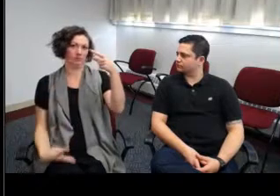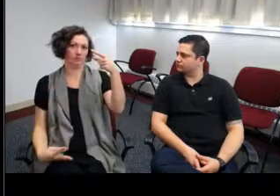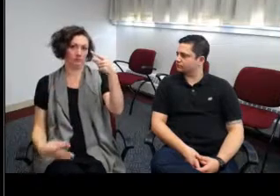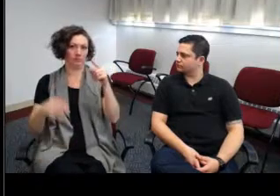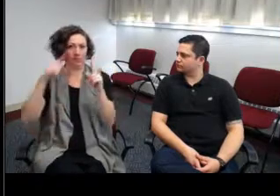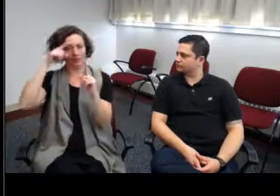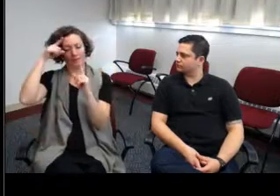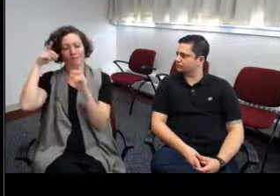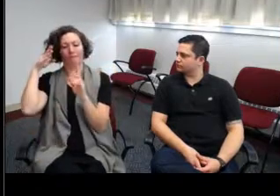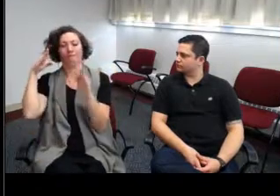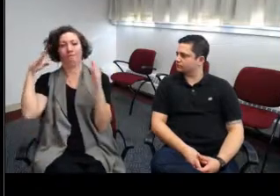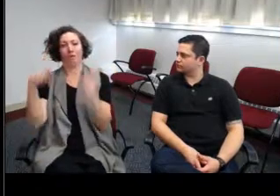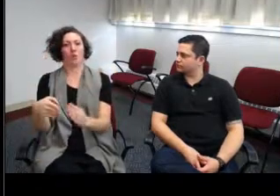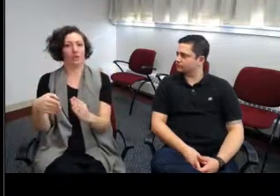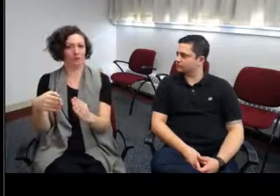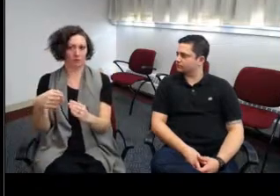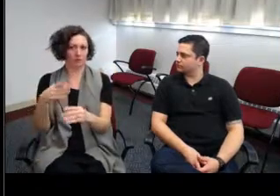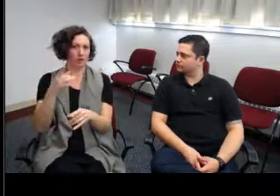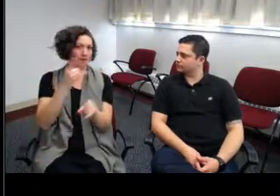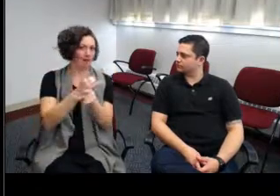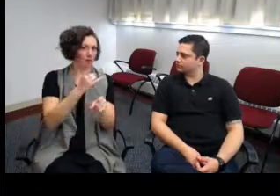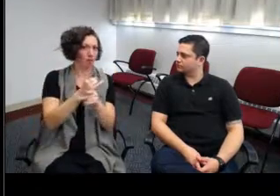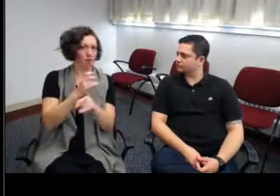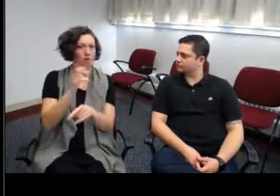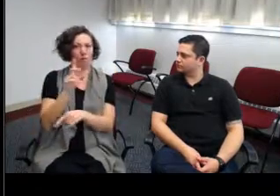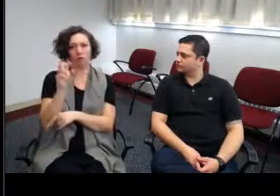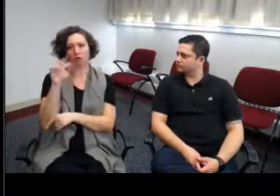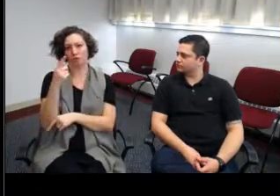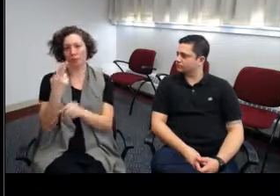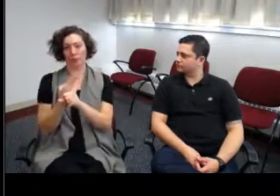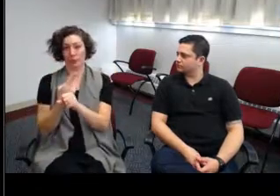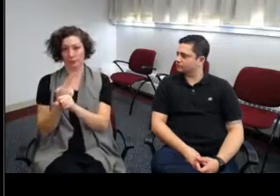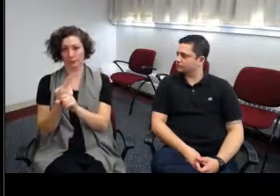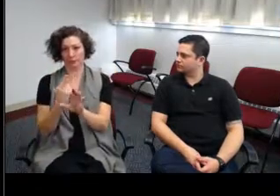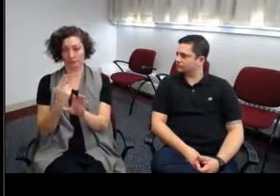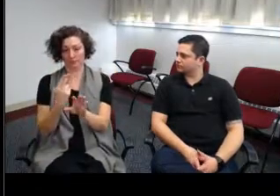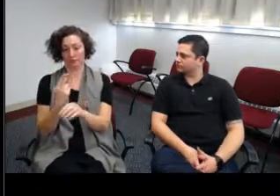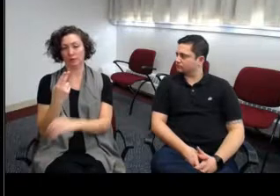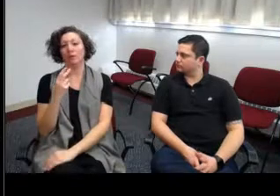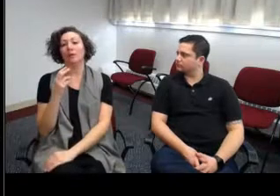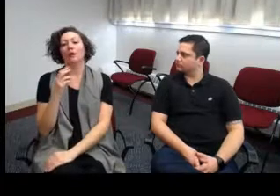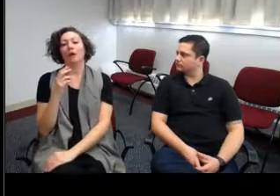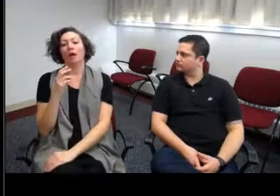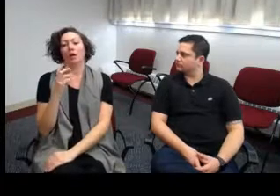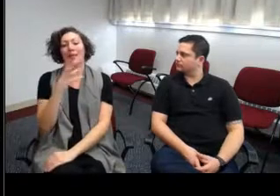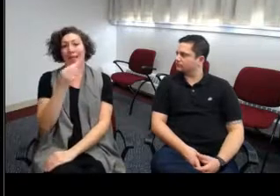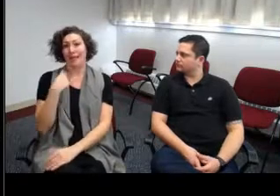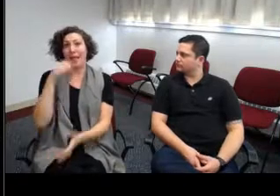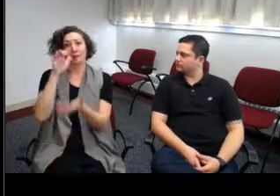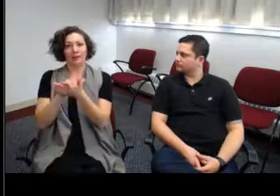There are a few tests within that battery that focus on alcohol or drug use,